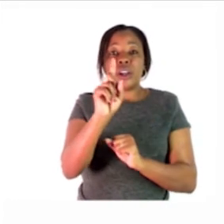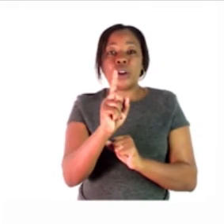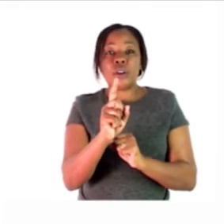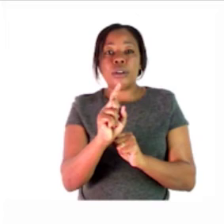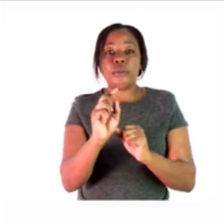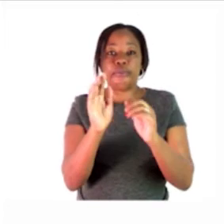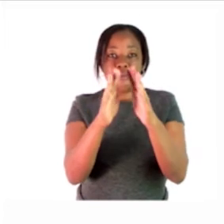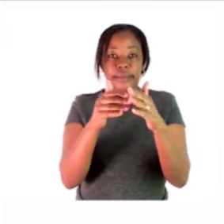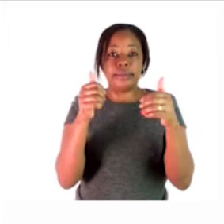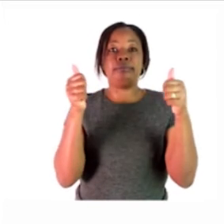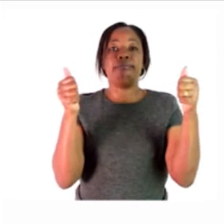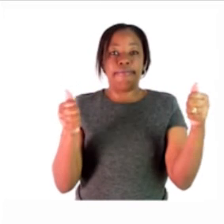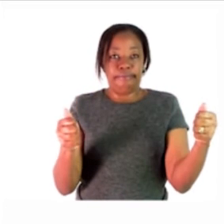is